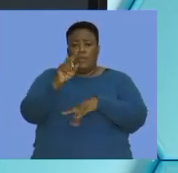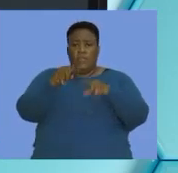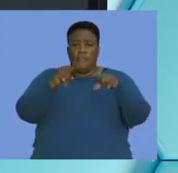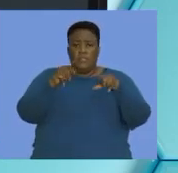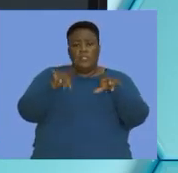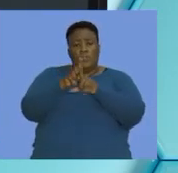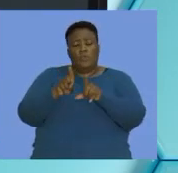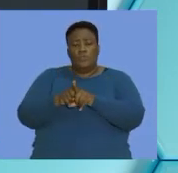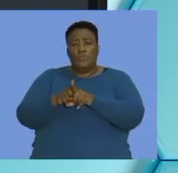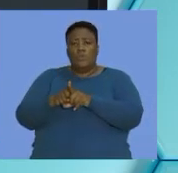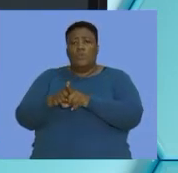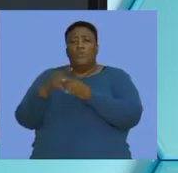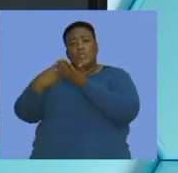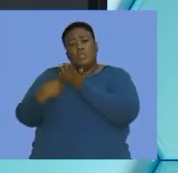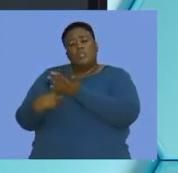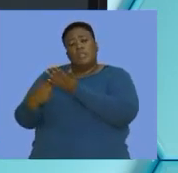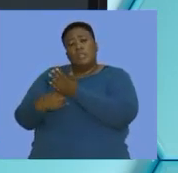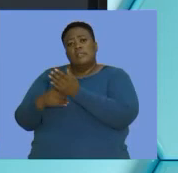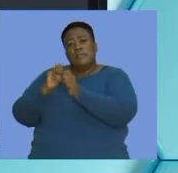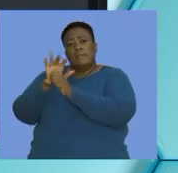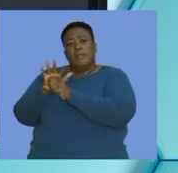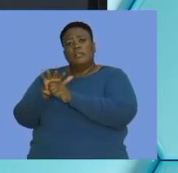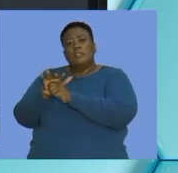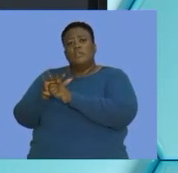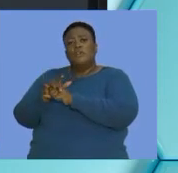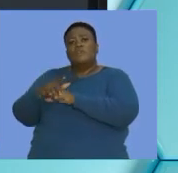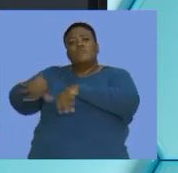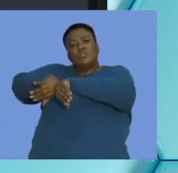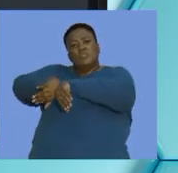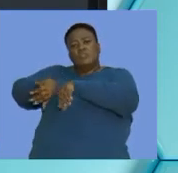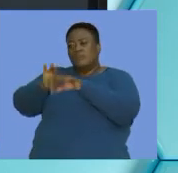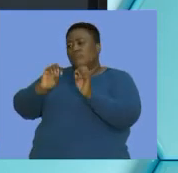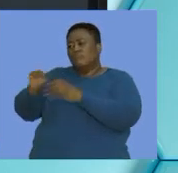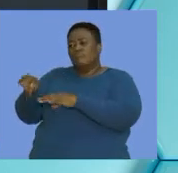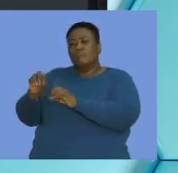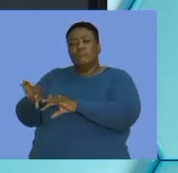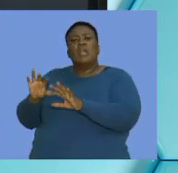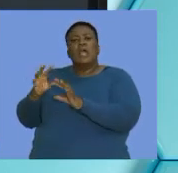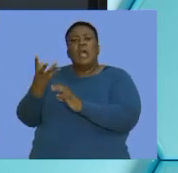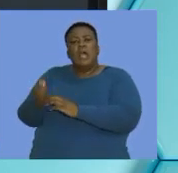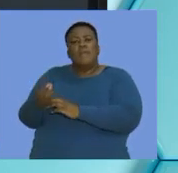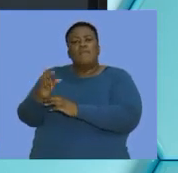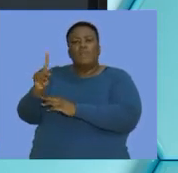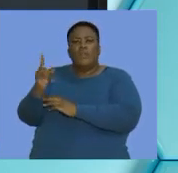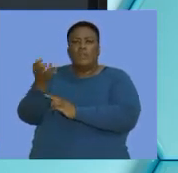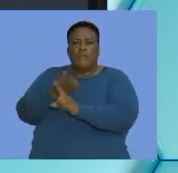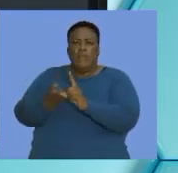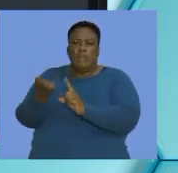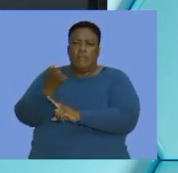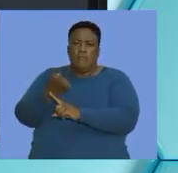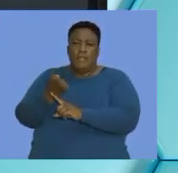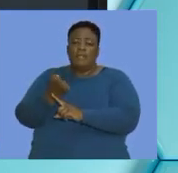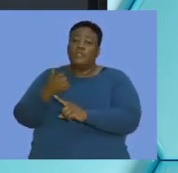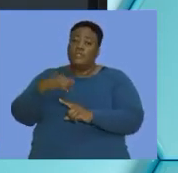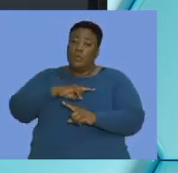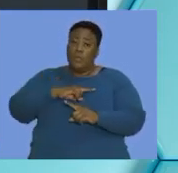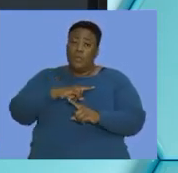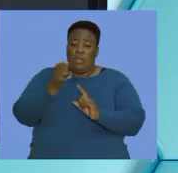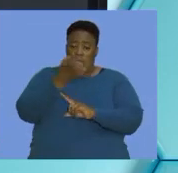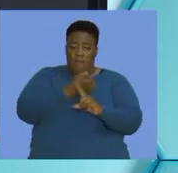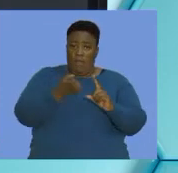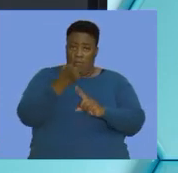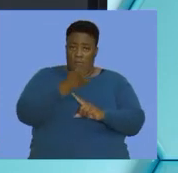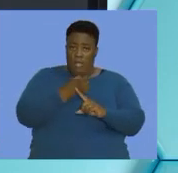the loss of biodiversity, and we've also discussed in this segment the impact that solid waste disposal has on the environment. So